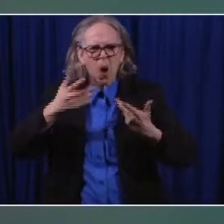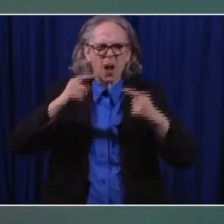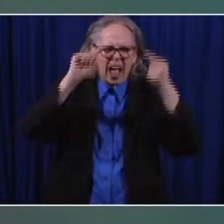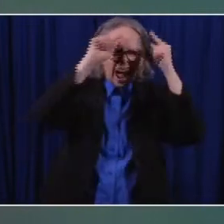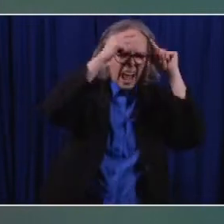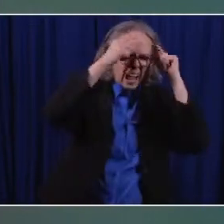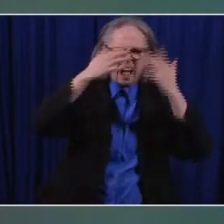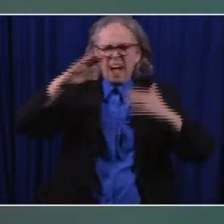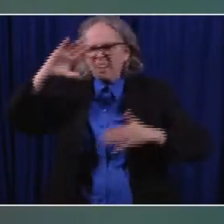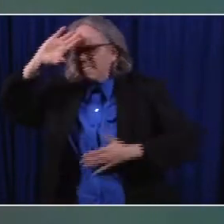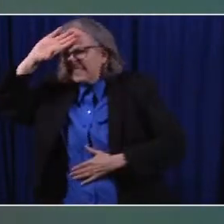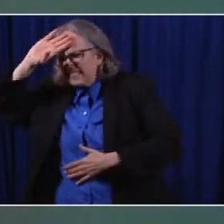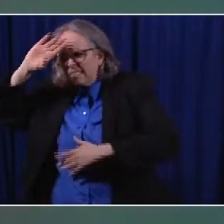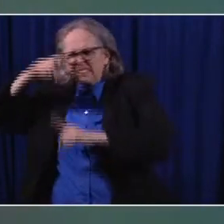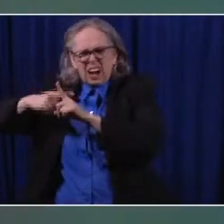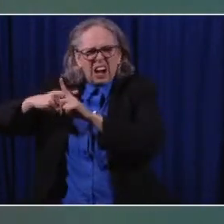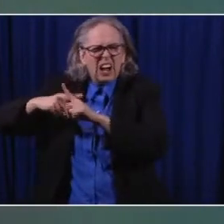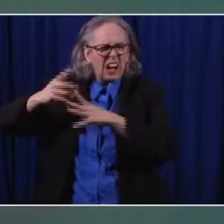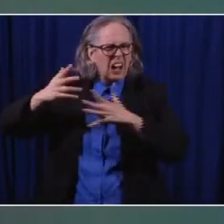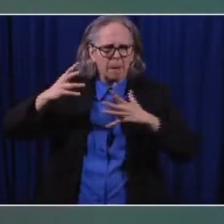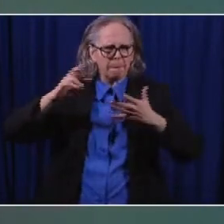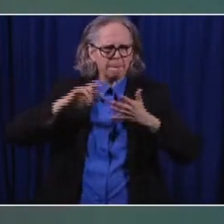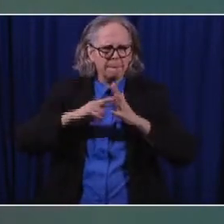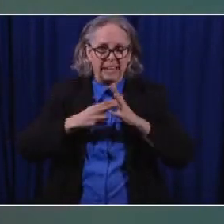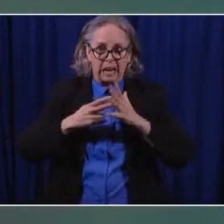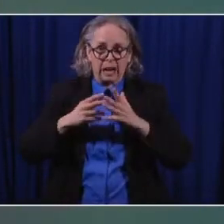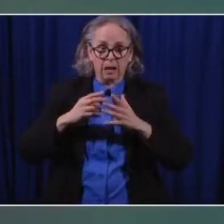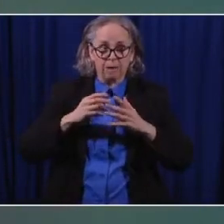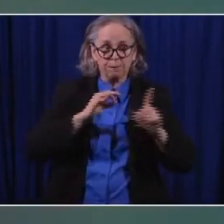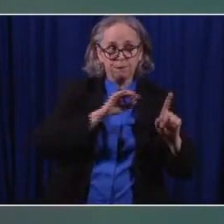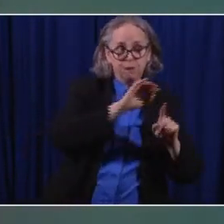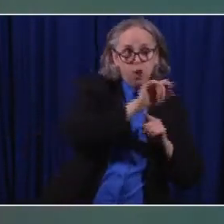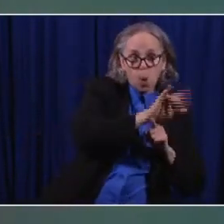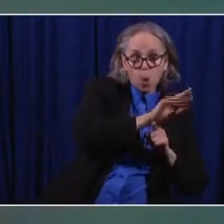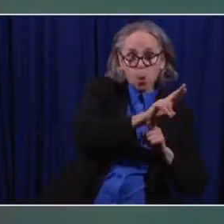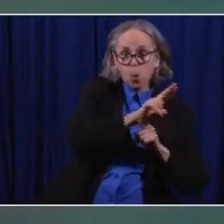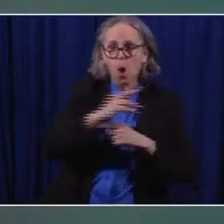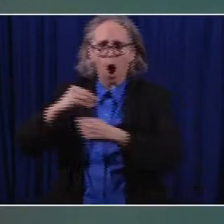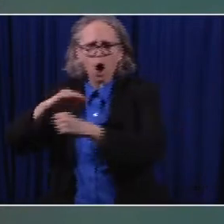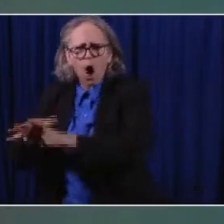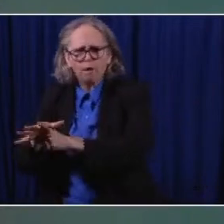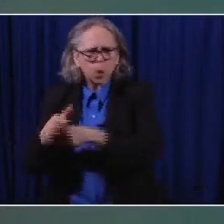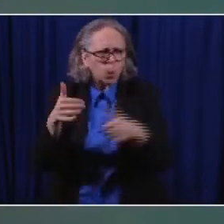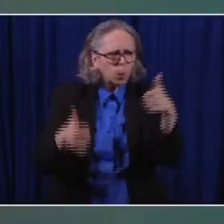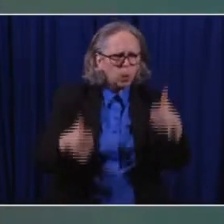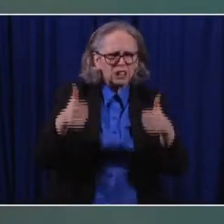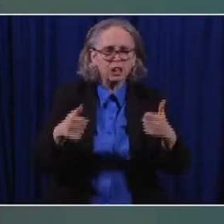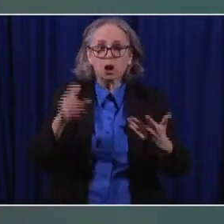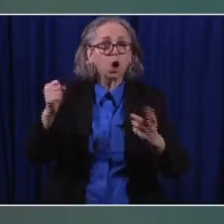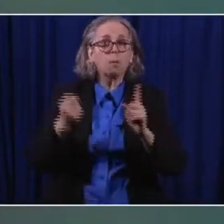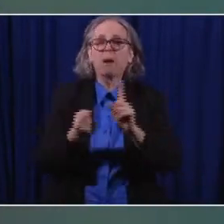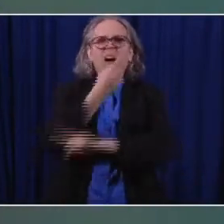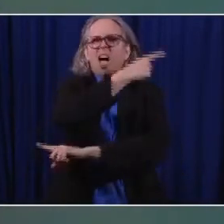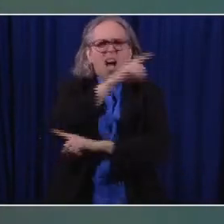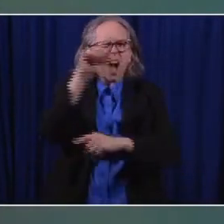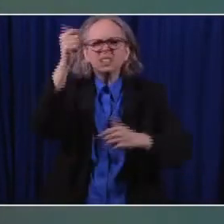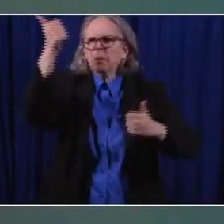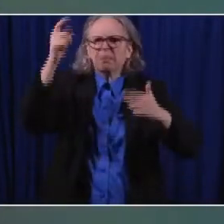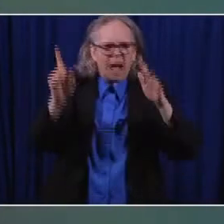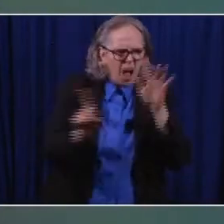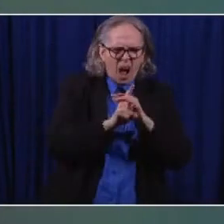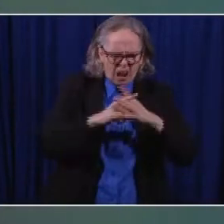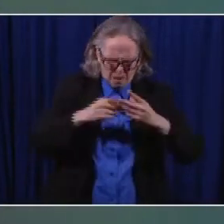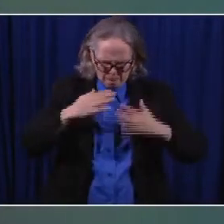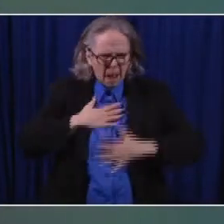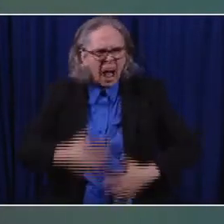common with the flu. They're so common with other viruses, and they can even be signs of something, either bacterial illness